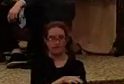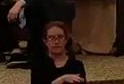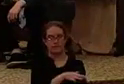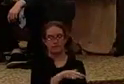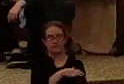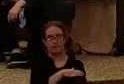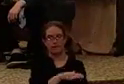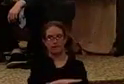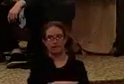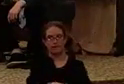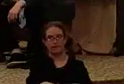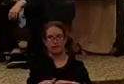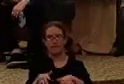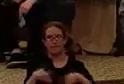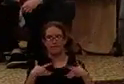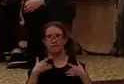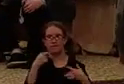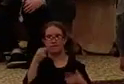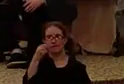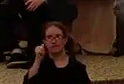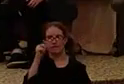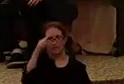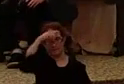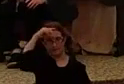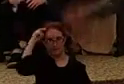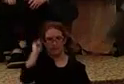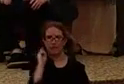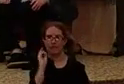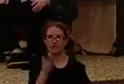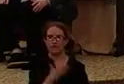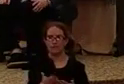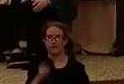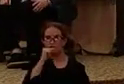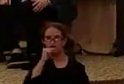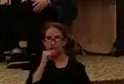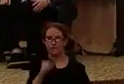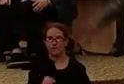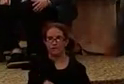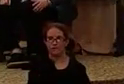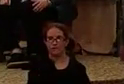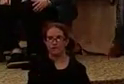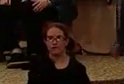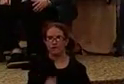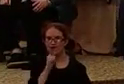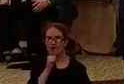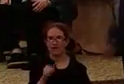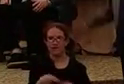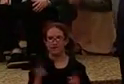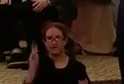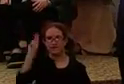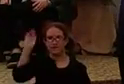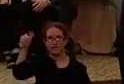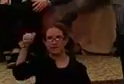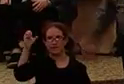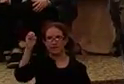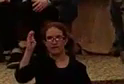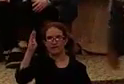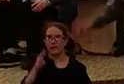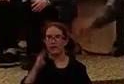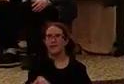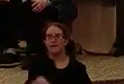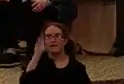arms, and he could feel that hair. And something told him, amen, this is not really Jacob. It is